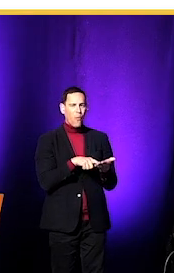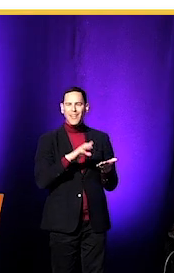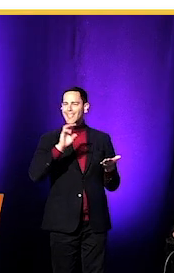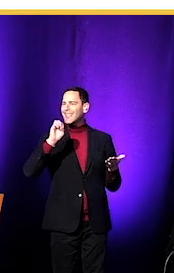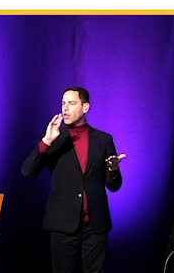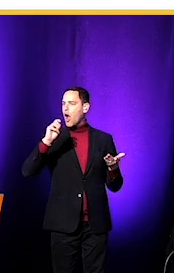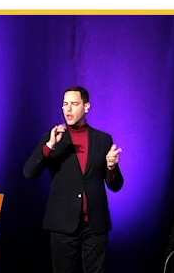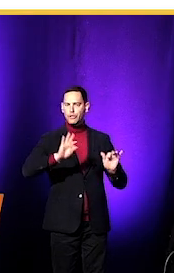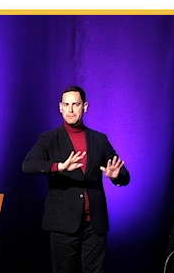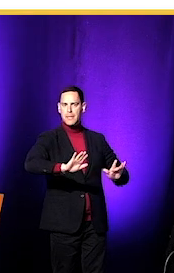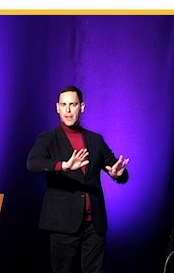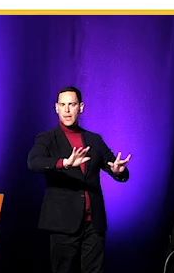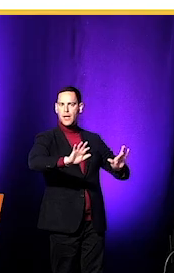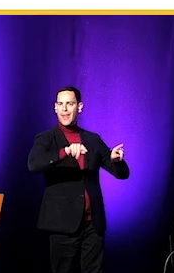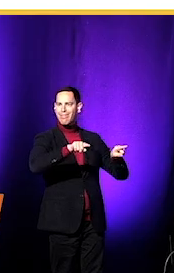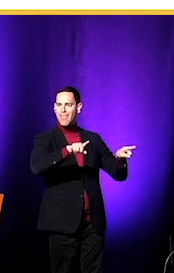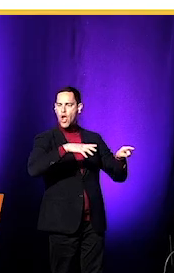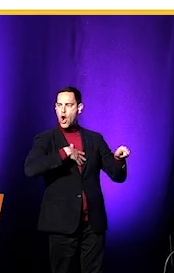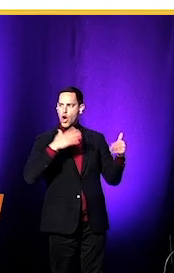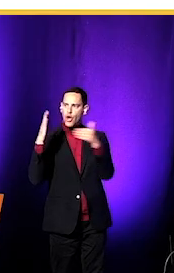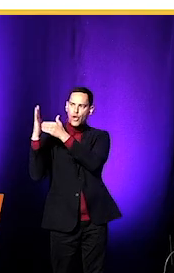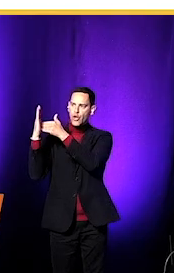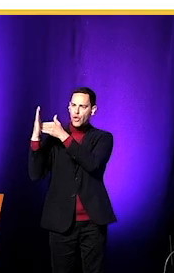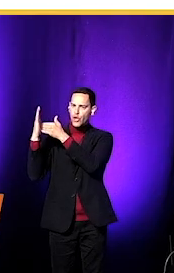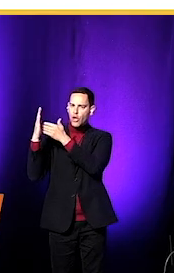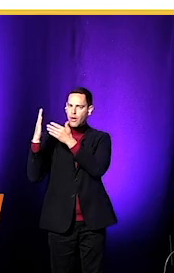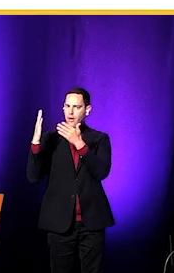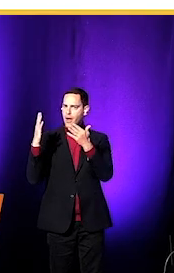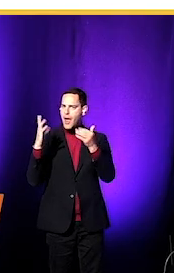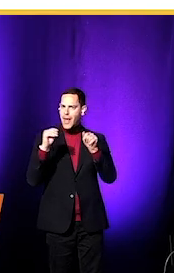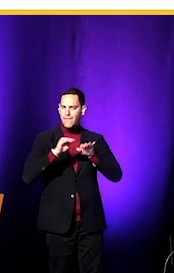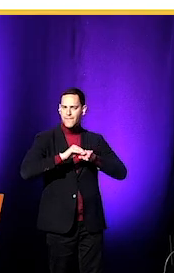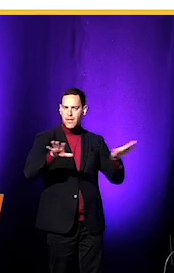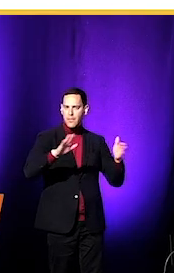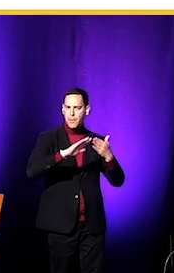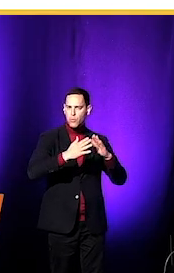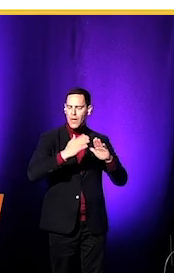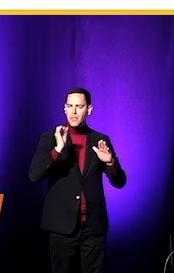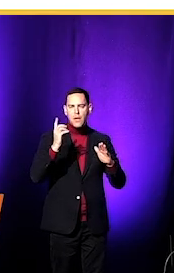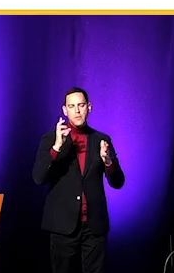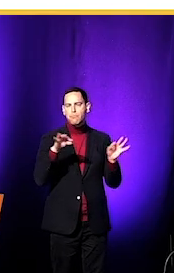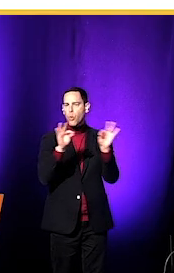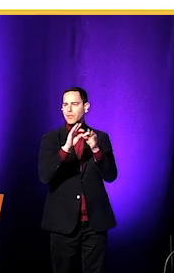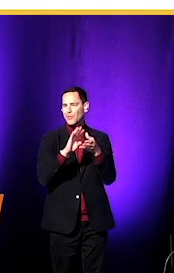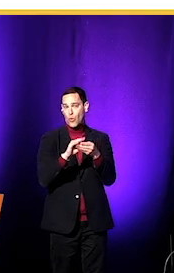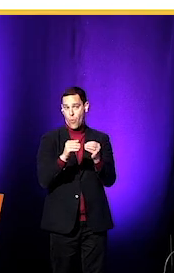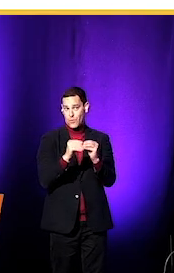and the communities around them, I think is a story worth telling. Huh, Barbara?